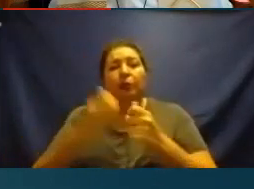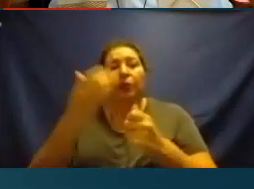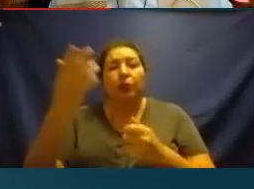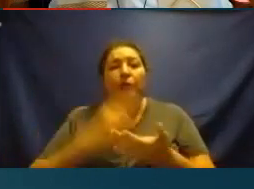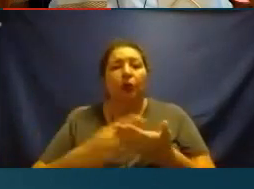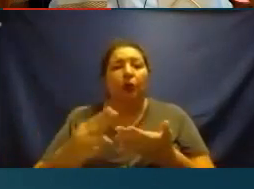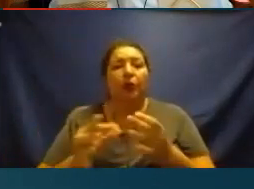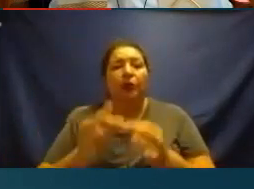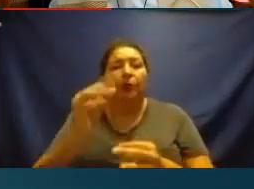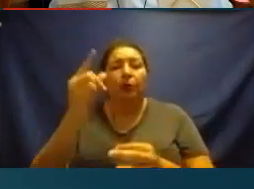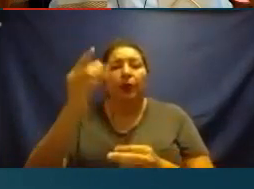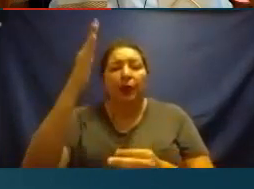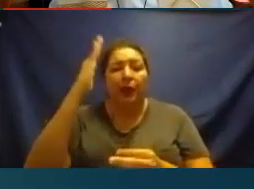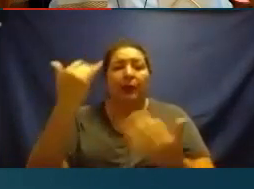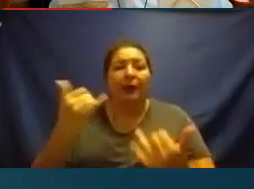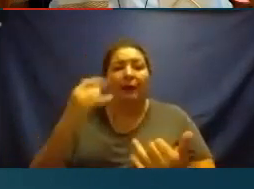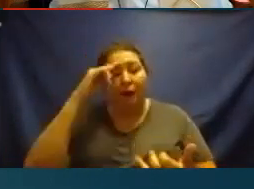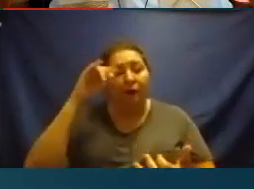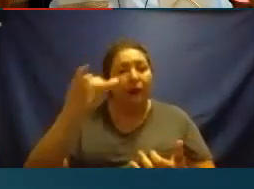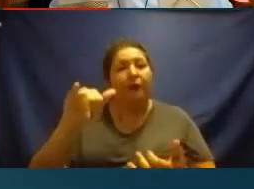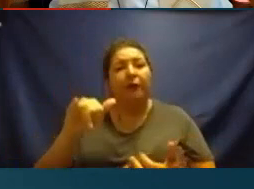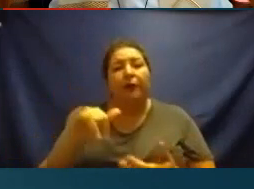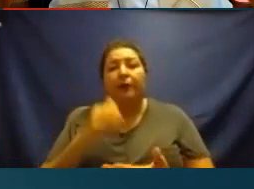one God, now and forever.